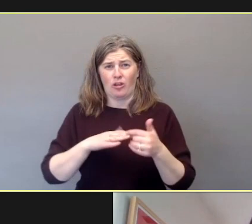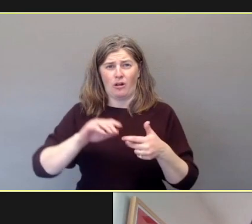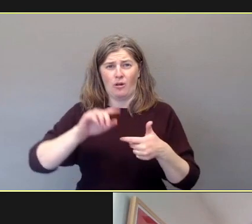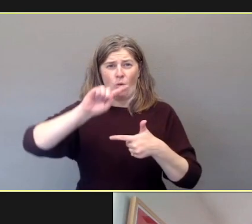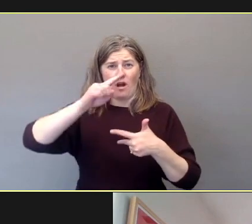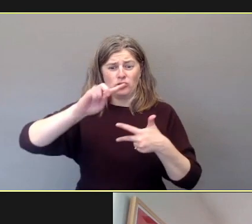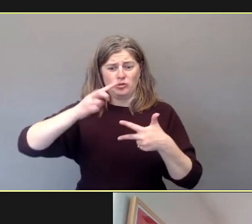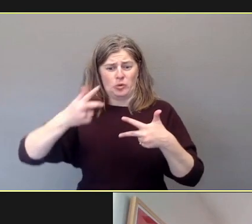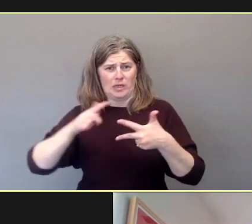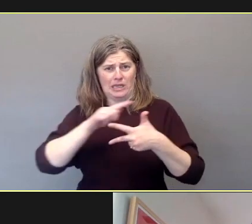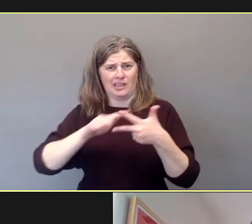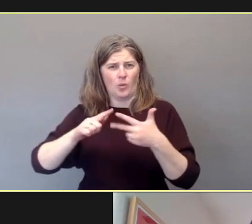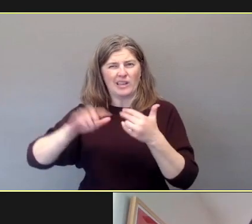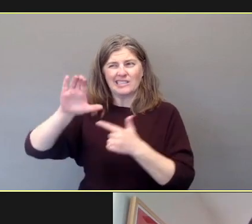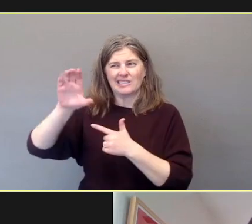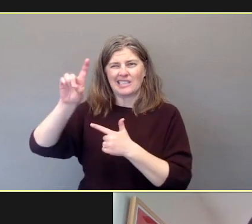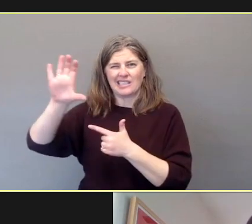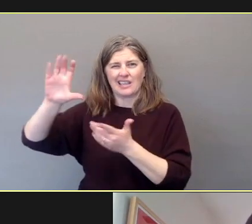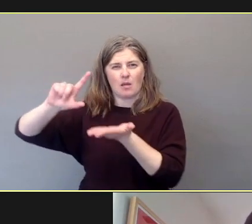CDC publishes its social